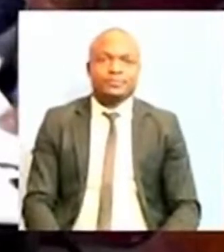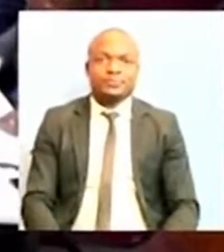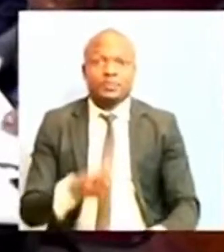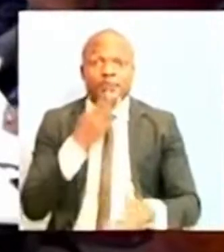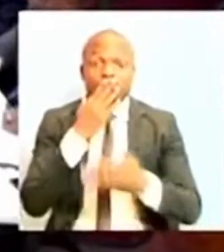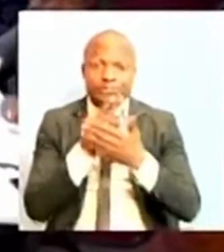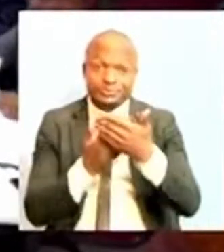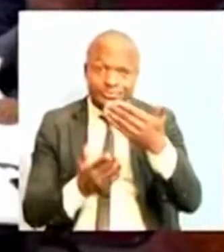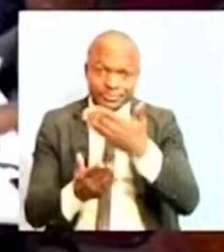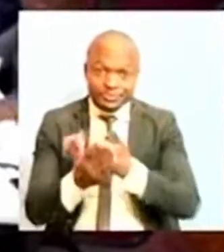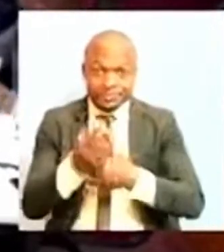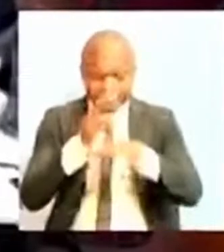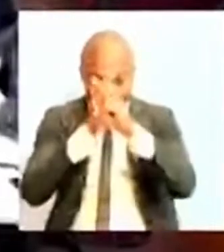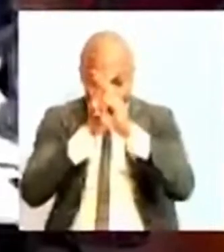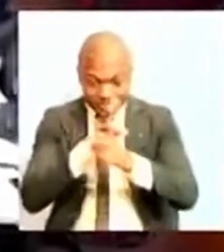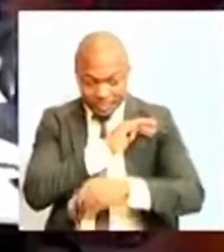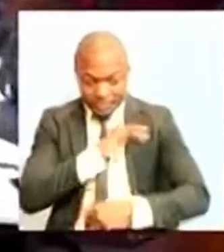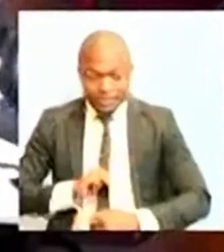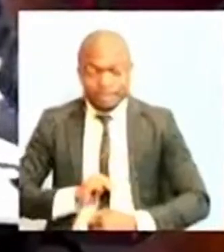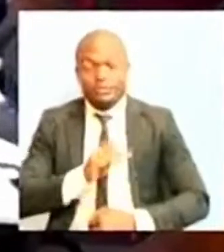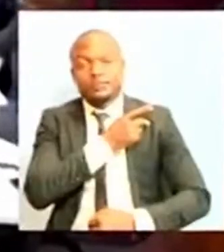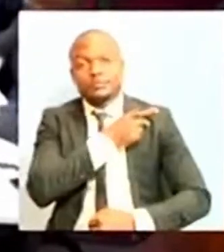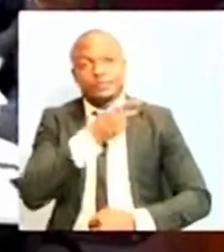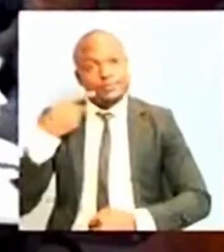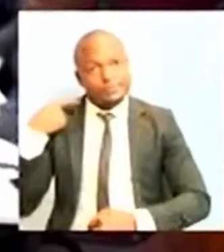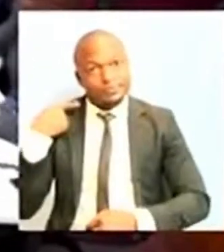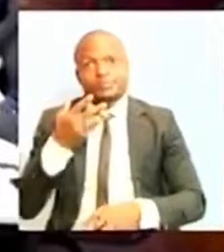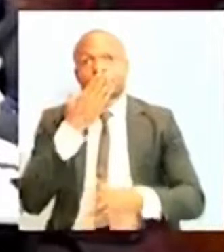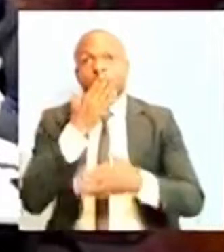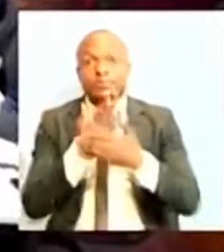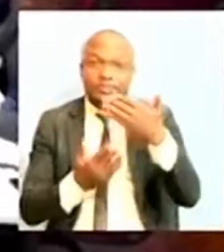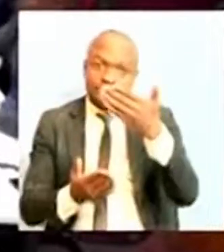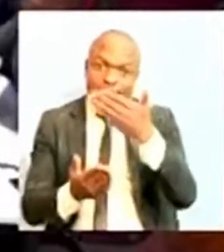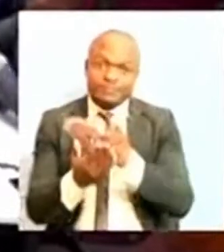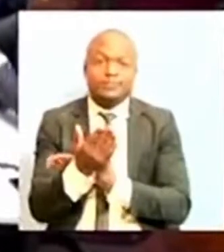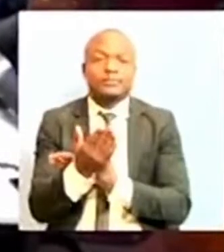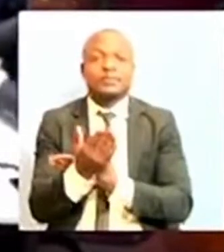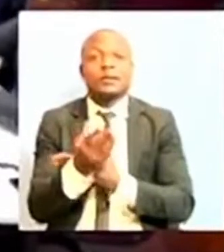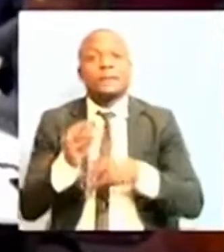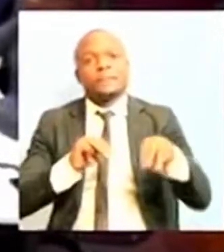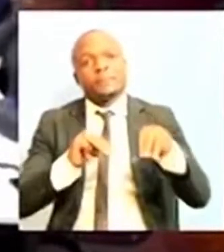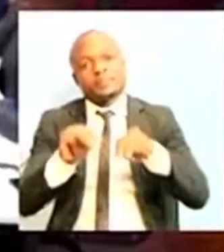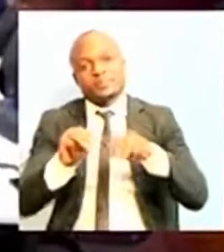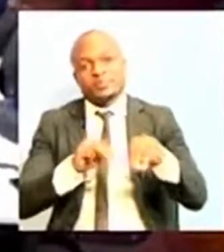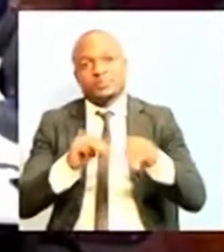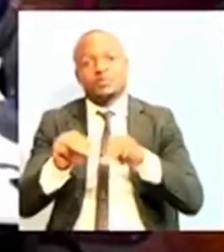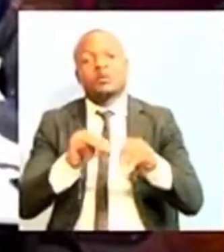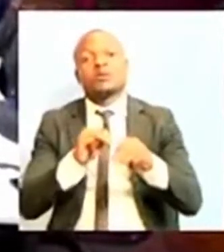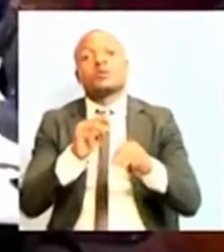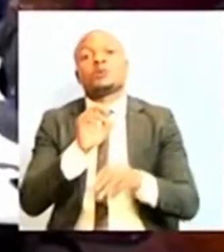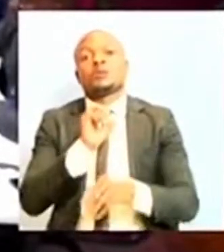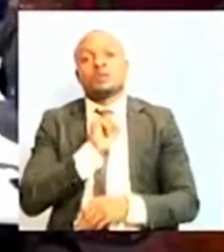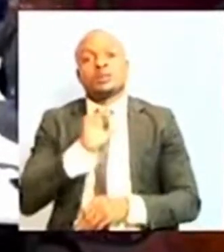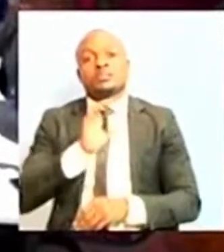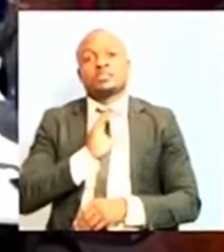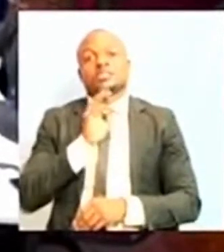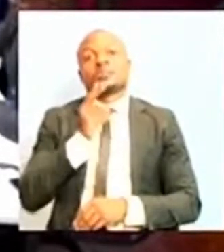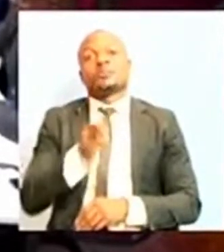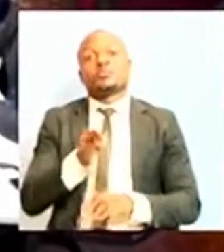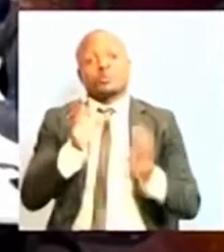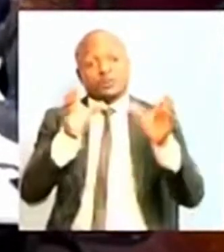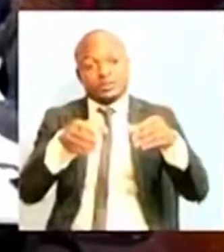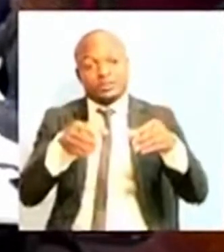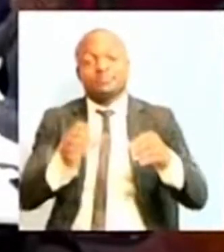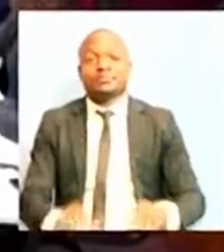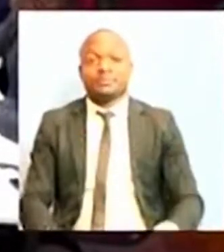Good morning, honorable members of parliament, and good morning, management of Chirilabombwe Council.